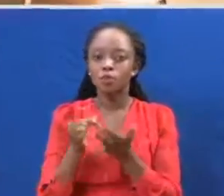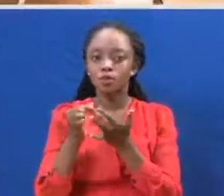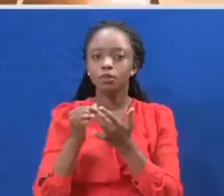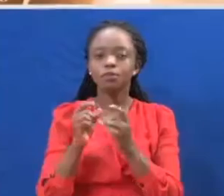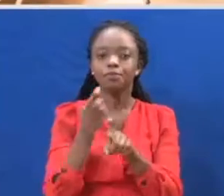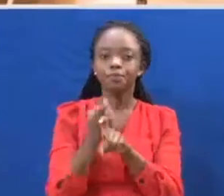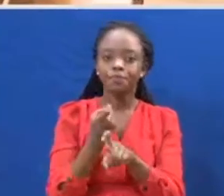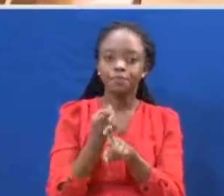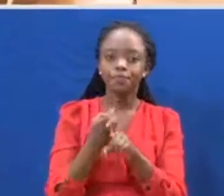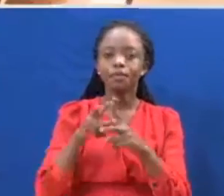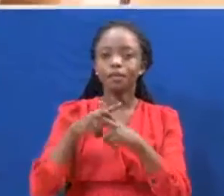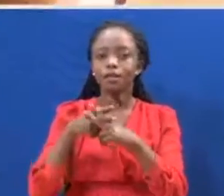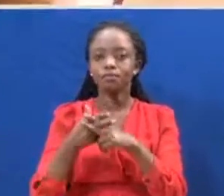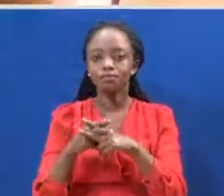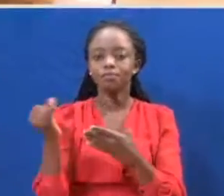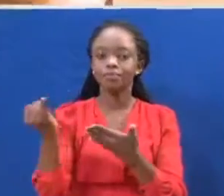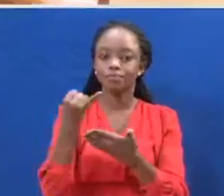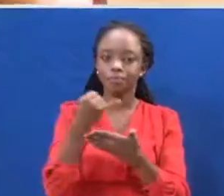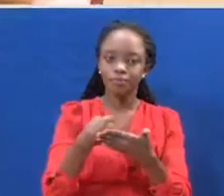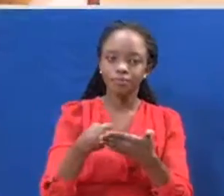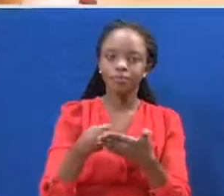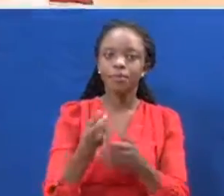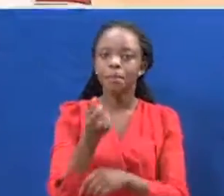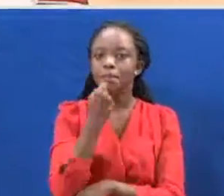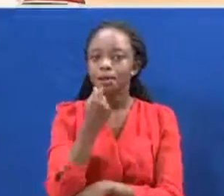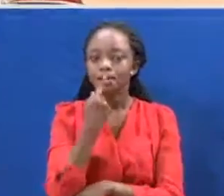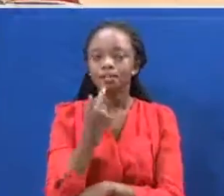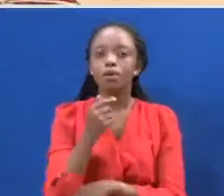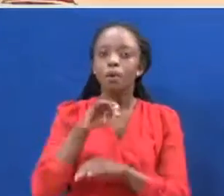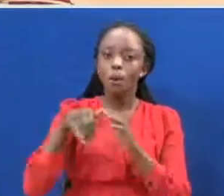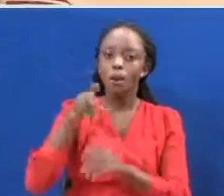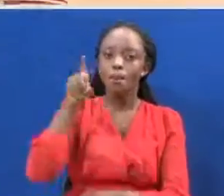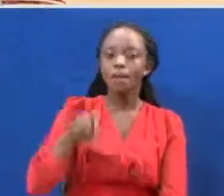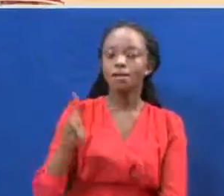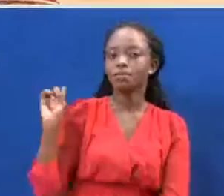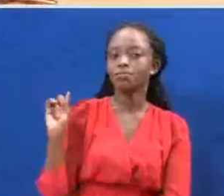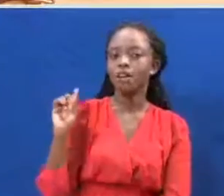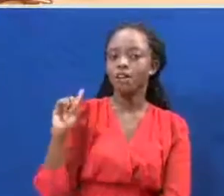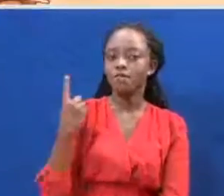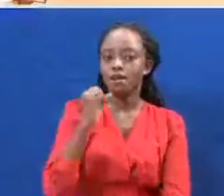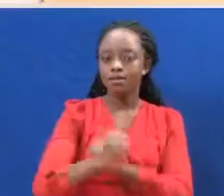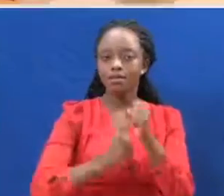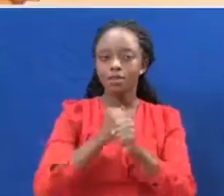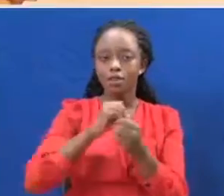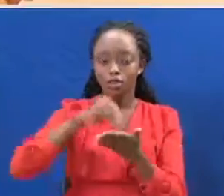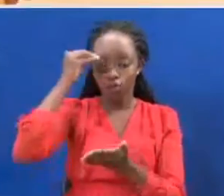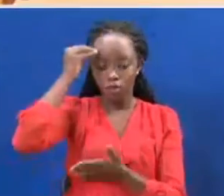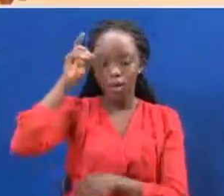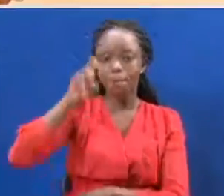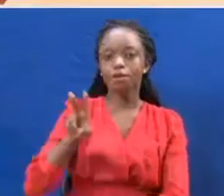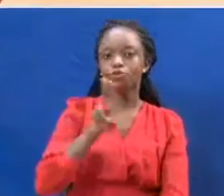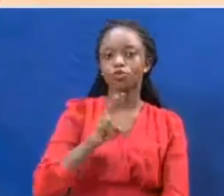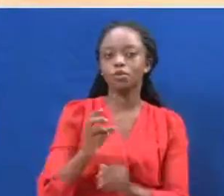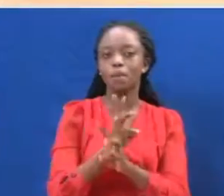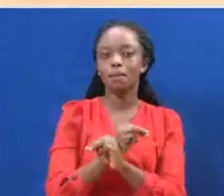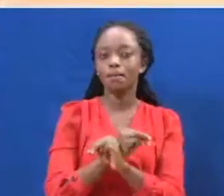physics, engineering, architecture, medicine, pharmacy, the first year it covers. And it has been quite